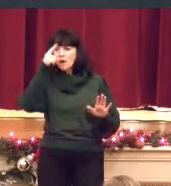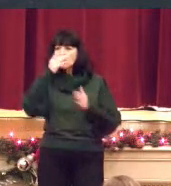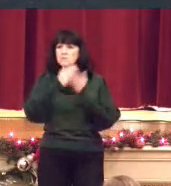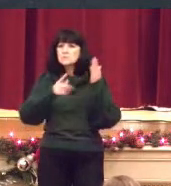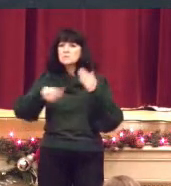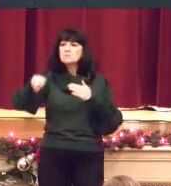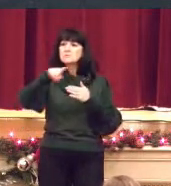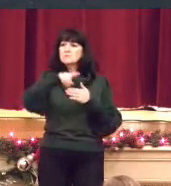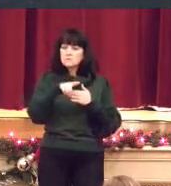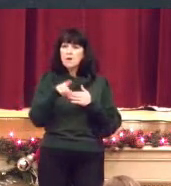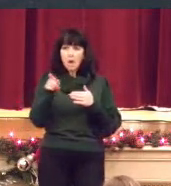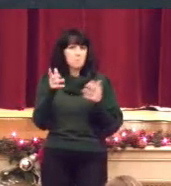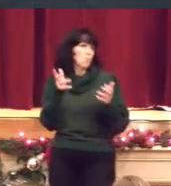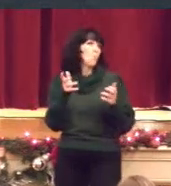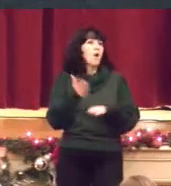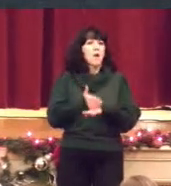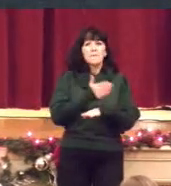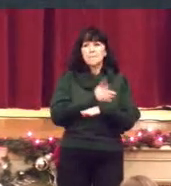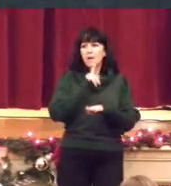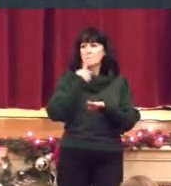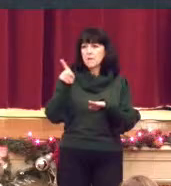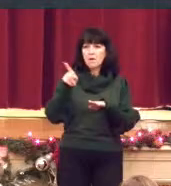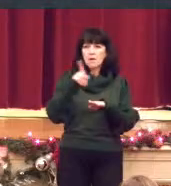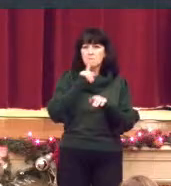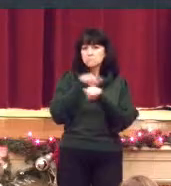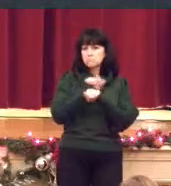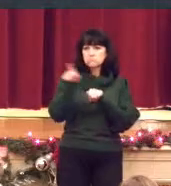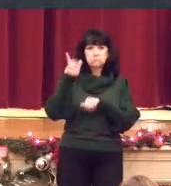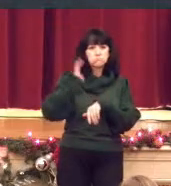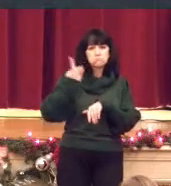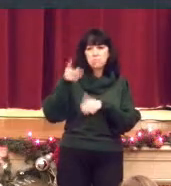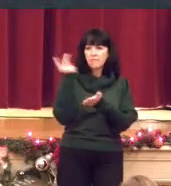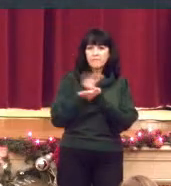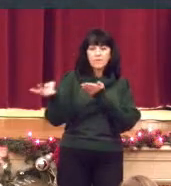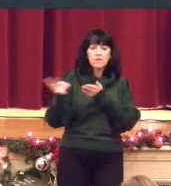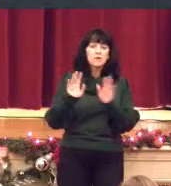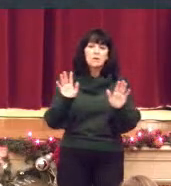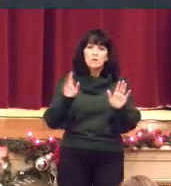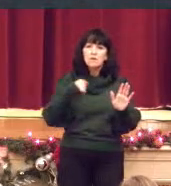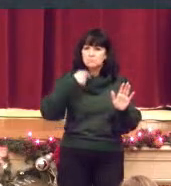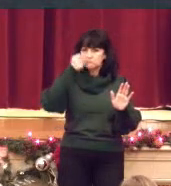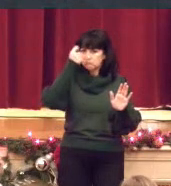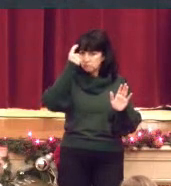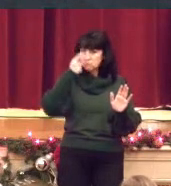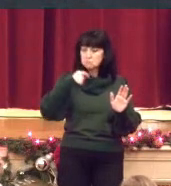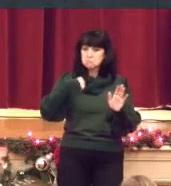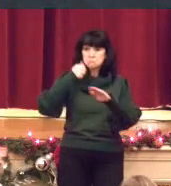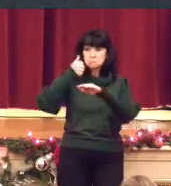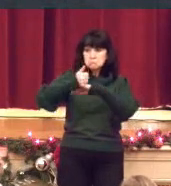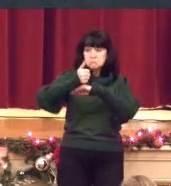The question is, do we have a system where people can be successful and children? We have to